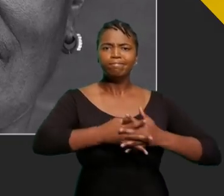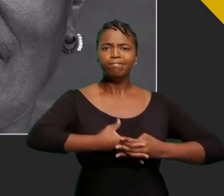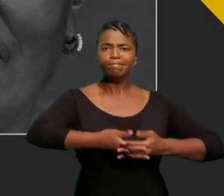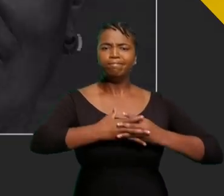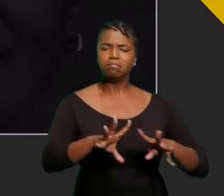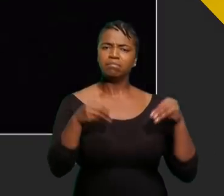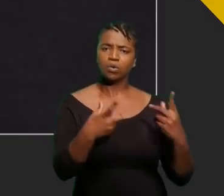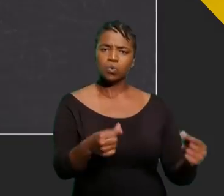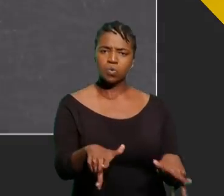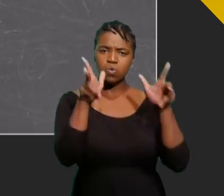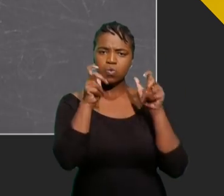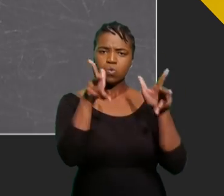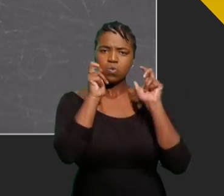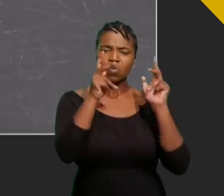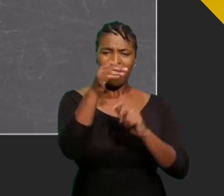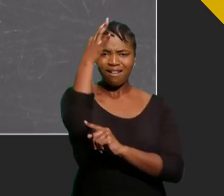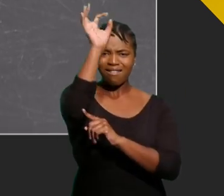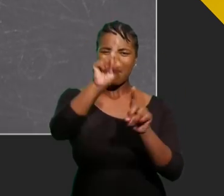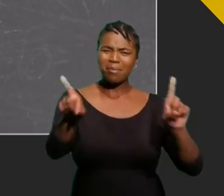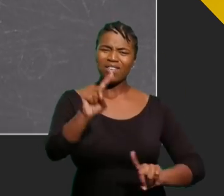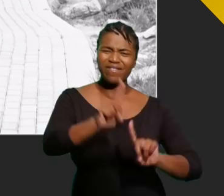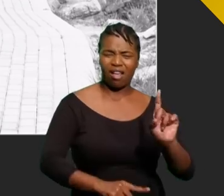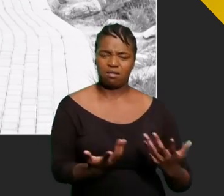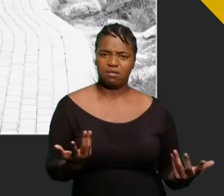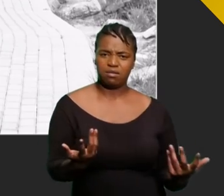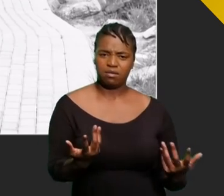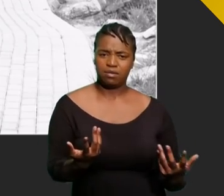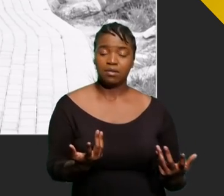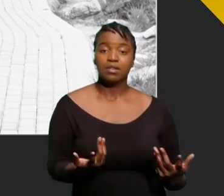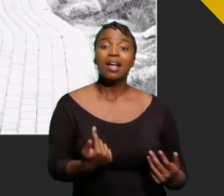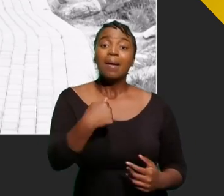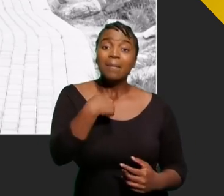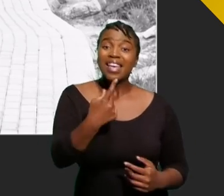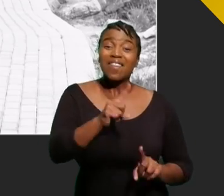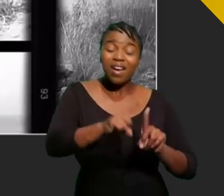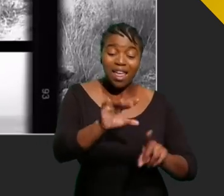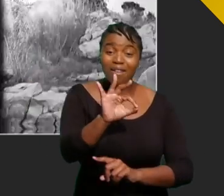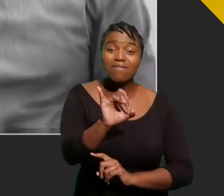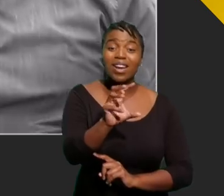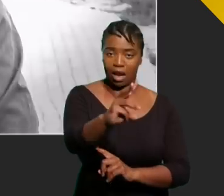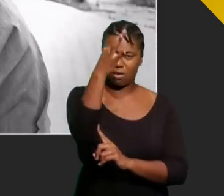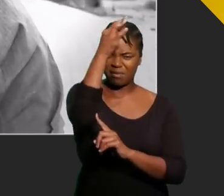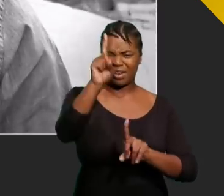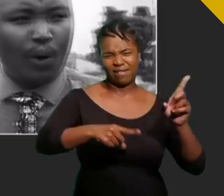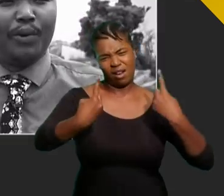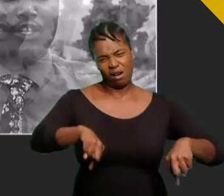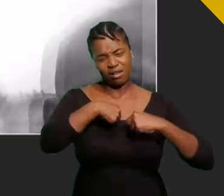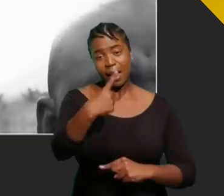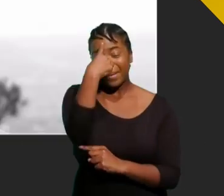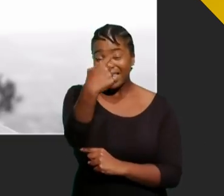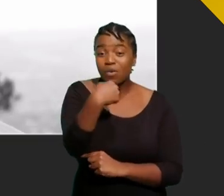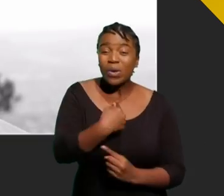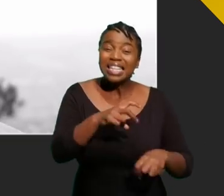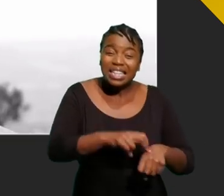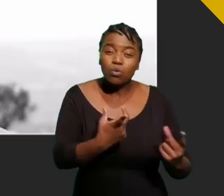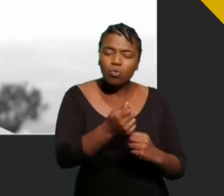down and listen to a government that is failing to the power. We are being failed on a day-to-day basis. And I believe that what we need to